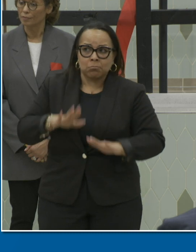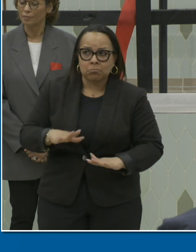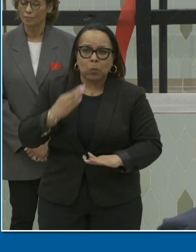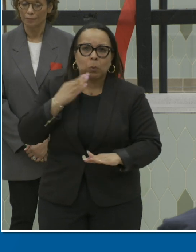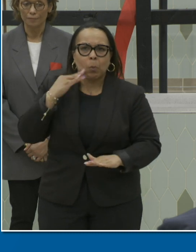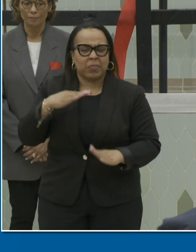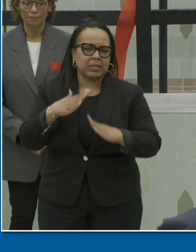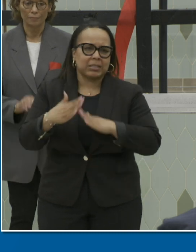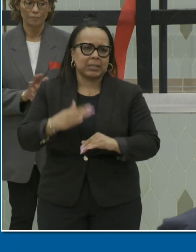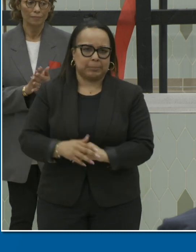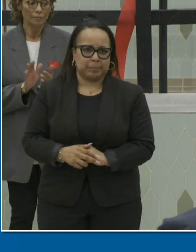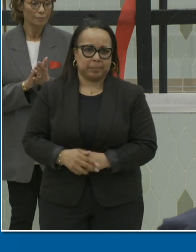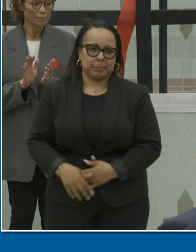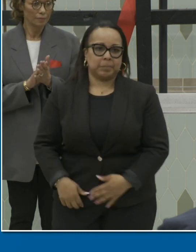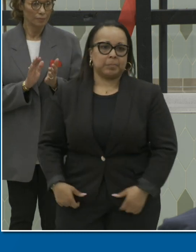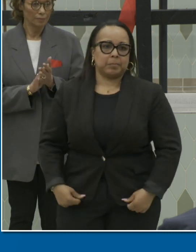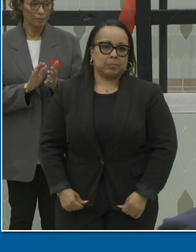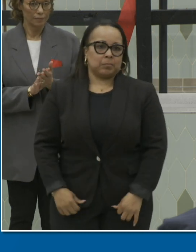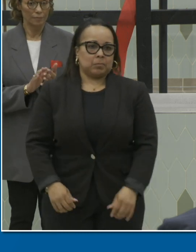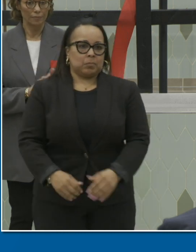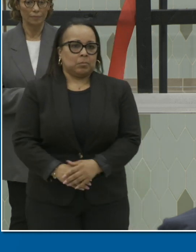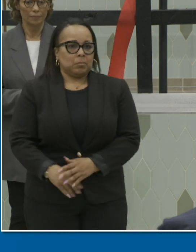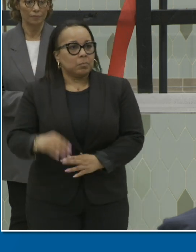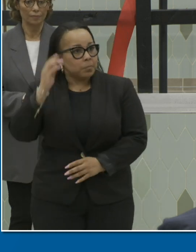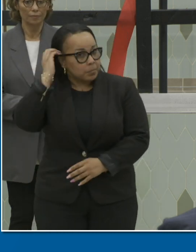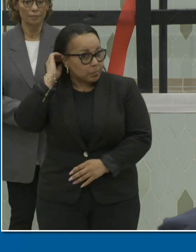city. Leah?